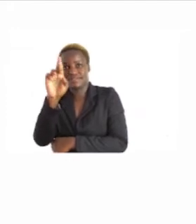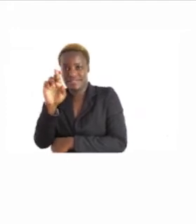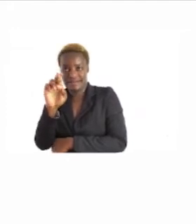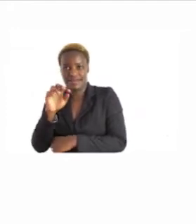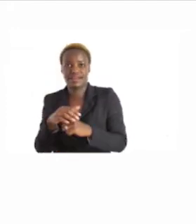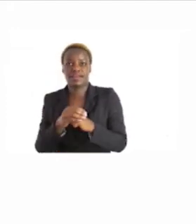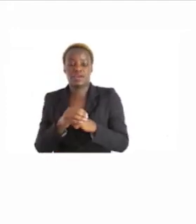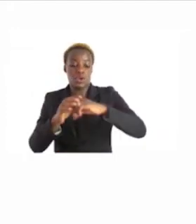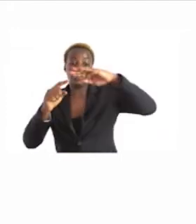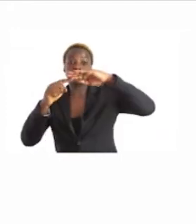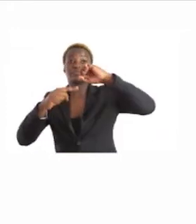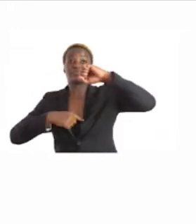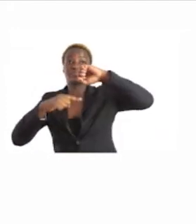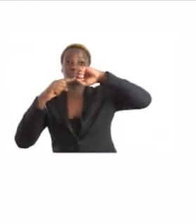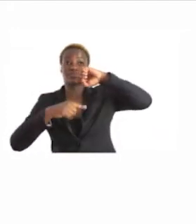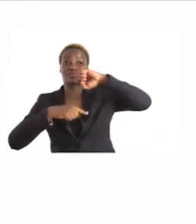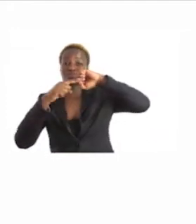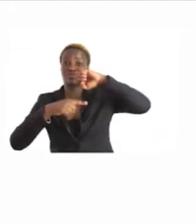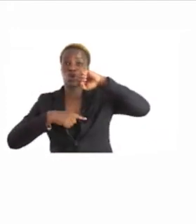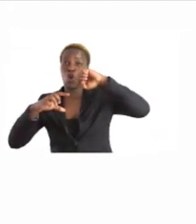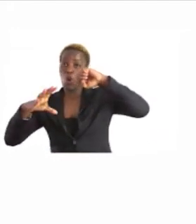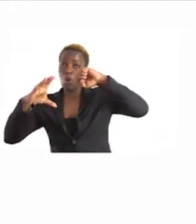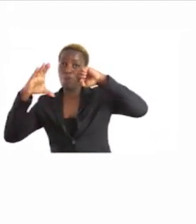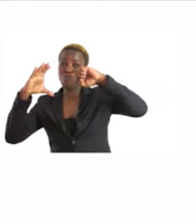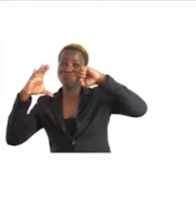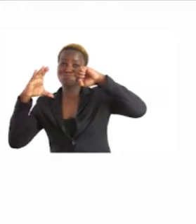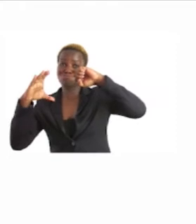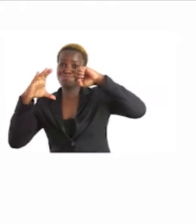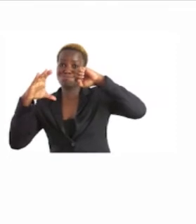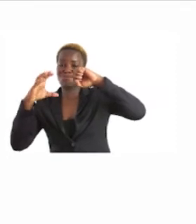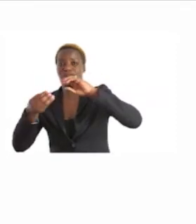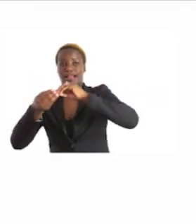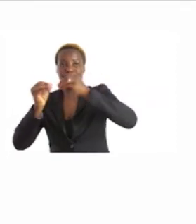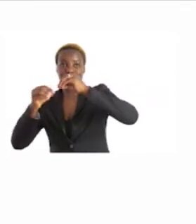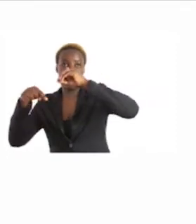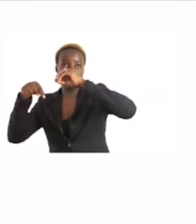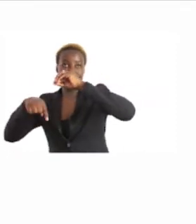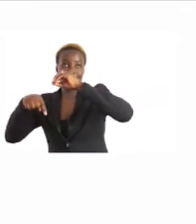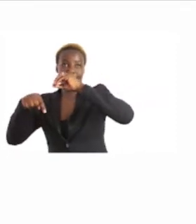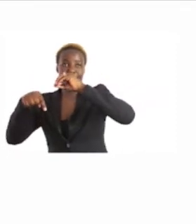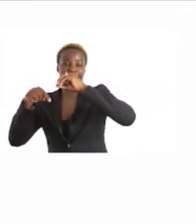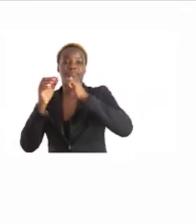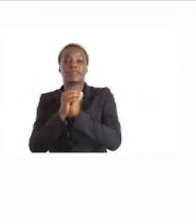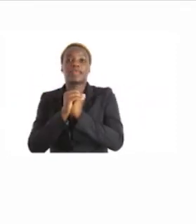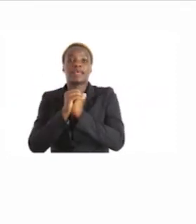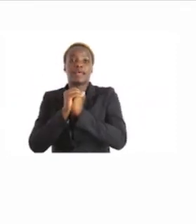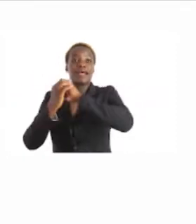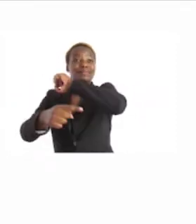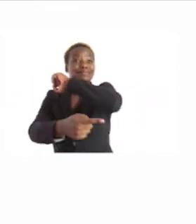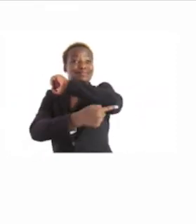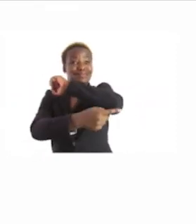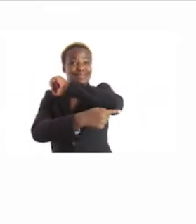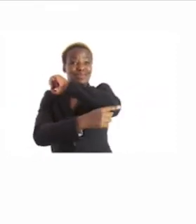open of the mouth of the sign should be eating the bigger number, saving the smaller one. All right. For example, we